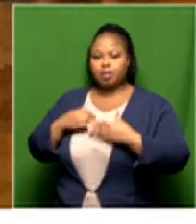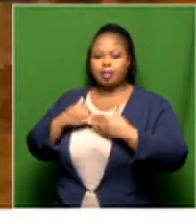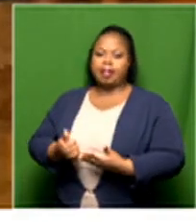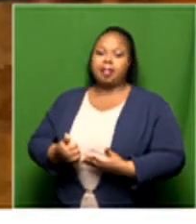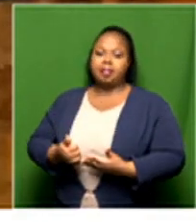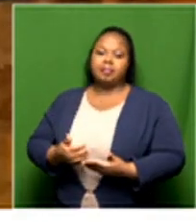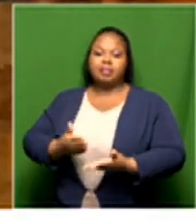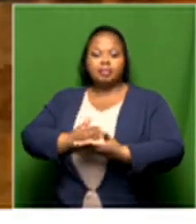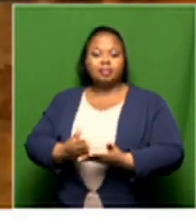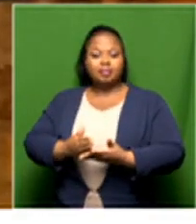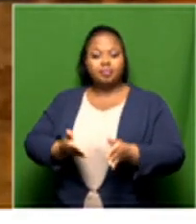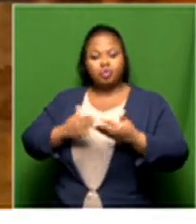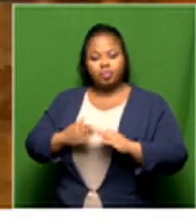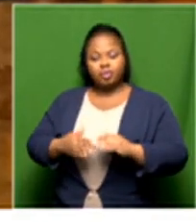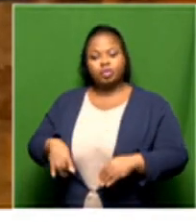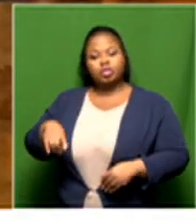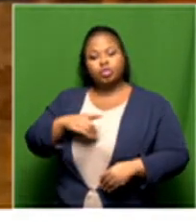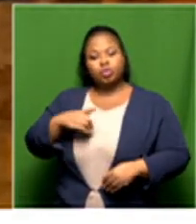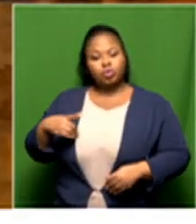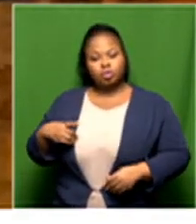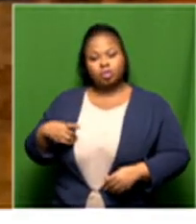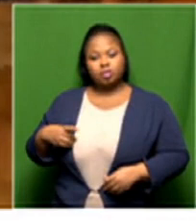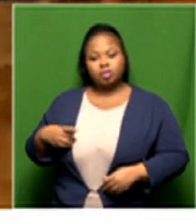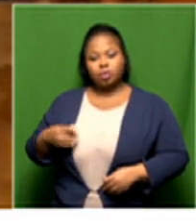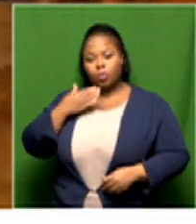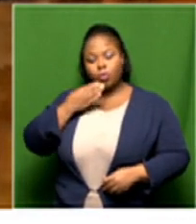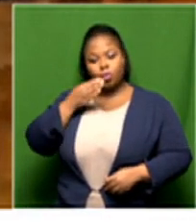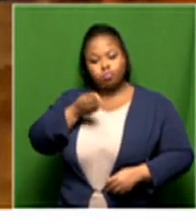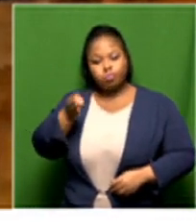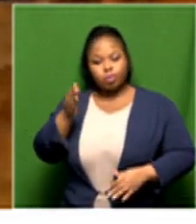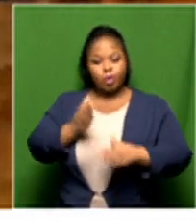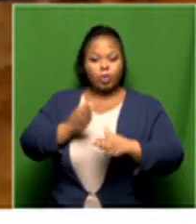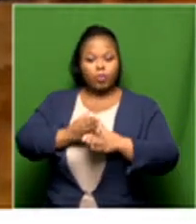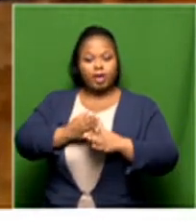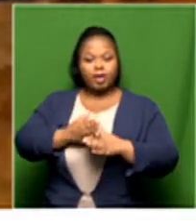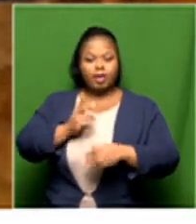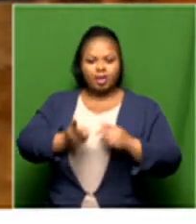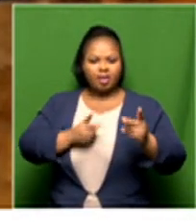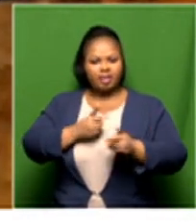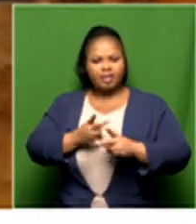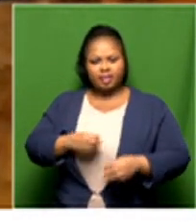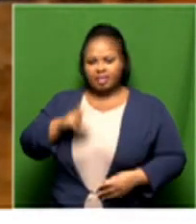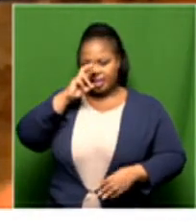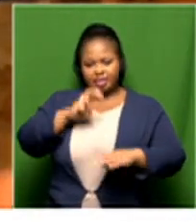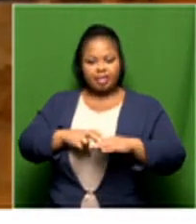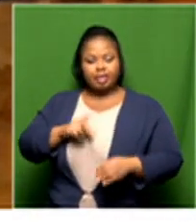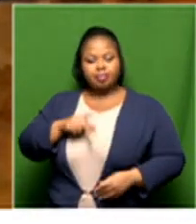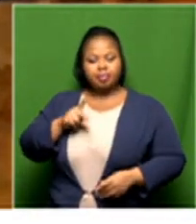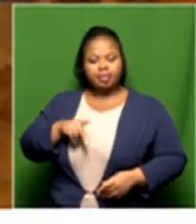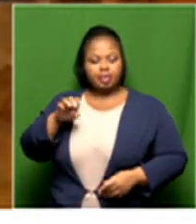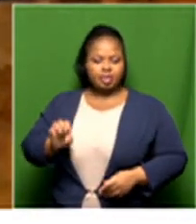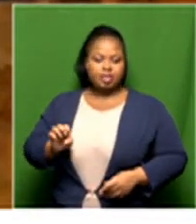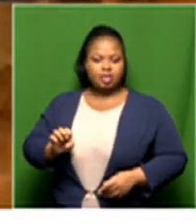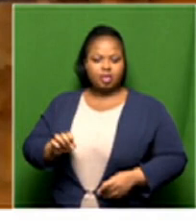those community doctors and stuff that are on the front line, and they're needing all sorts of personal protective